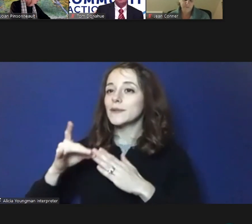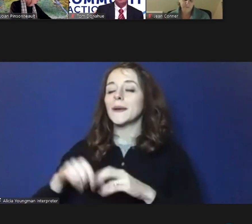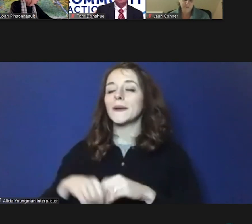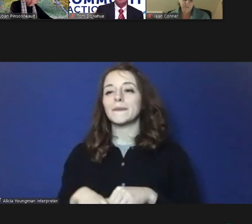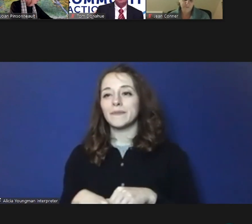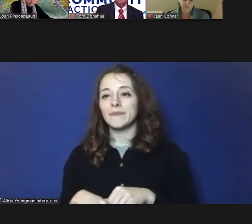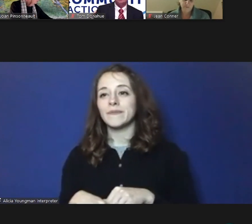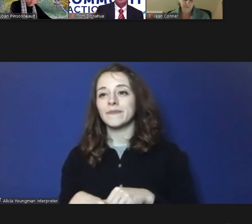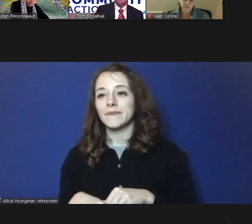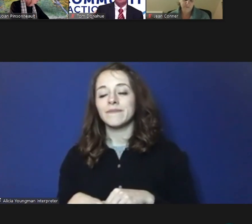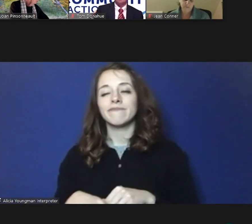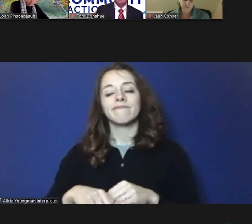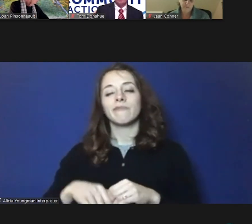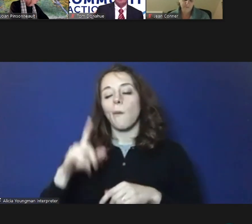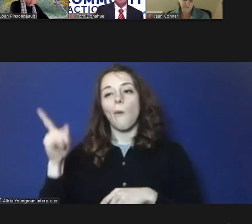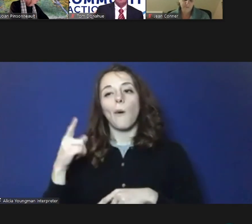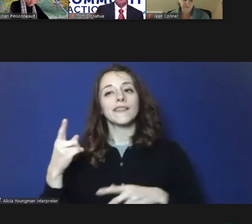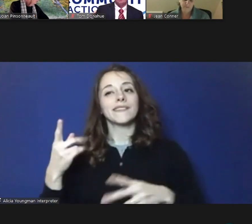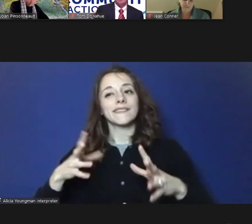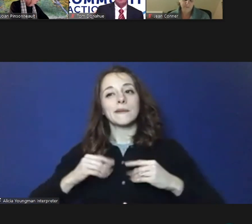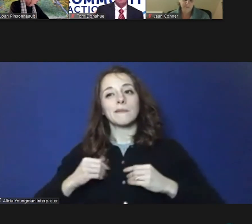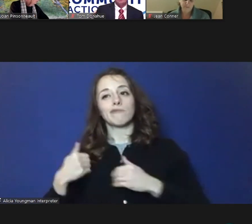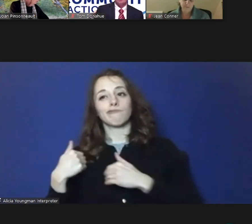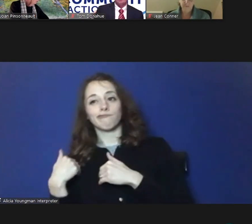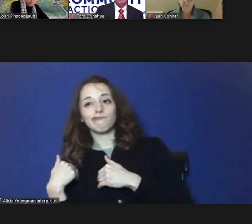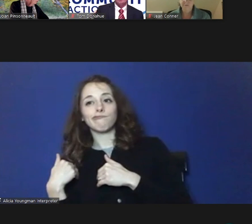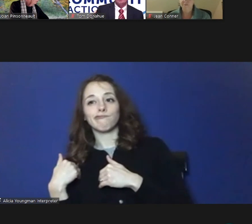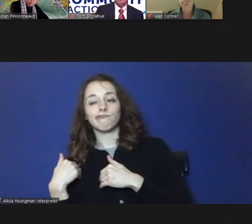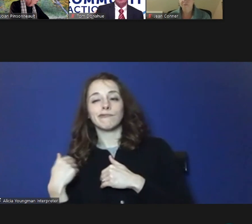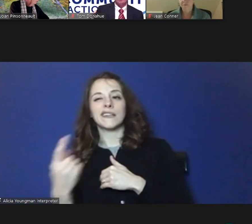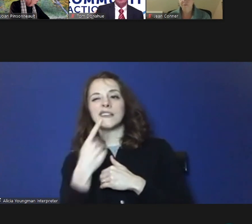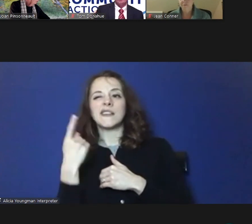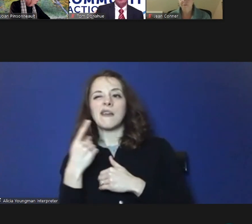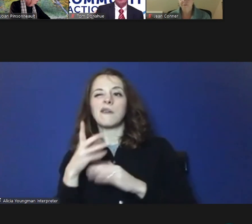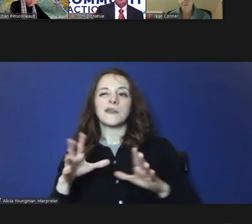your share of the blame and a lot less of your share of the credit.